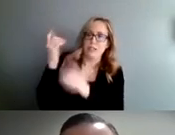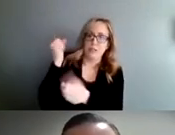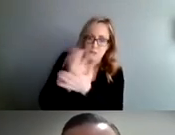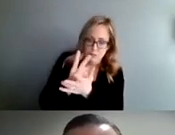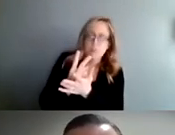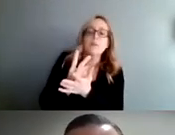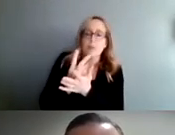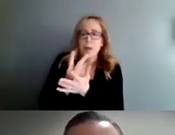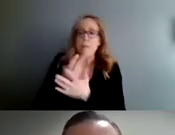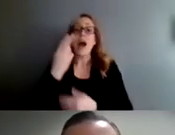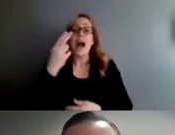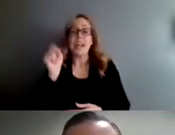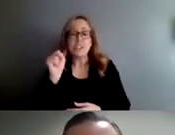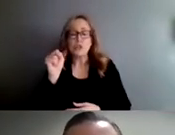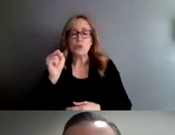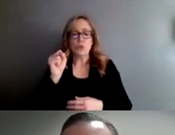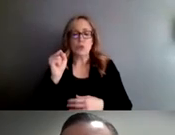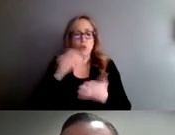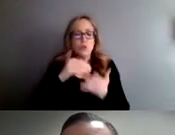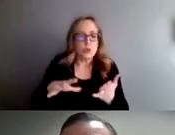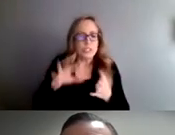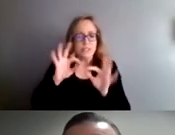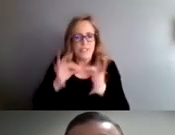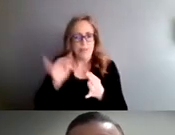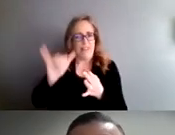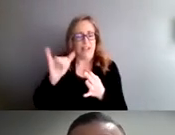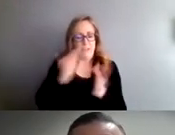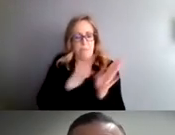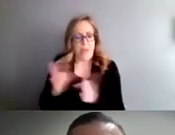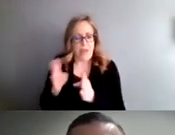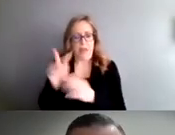and high school families, that's what we're planning for towards April 26th. Next slide.